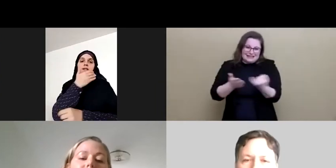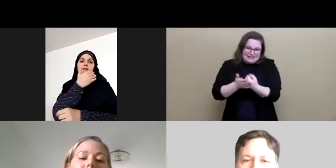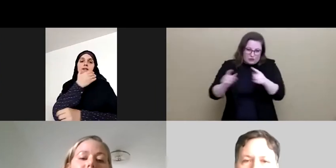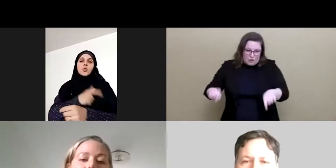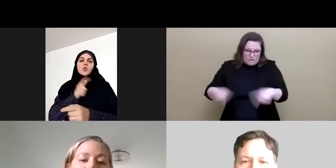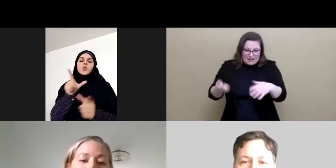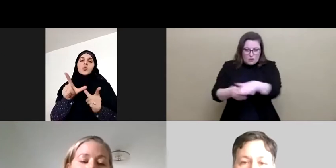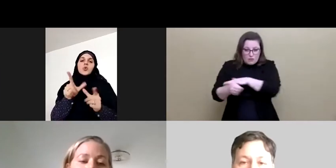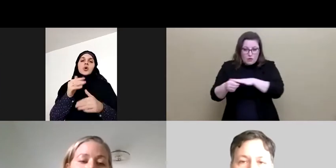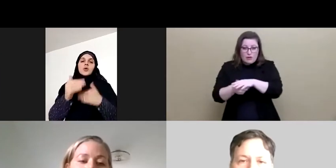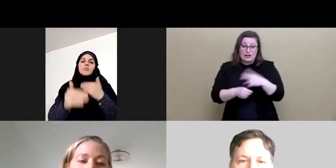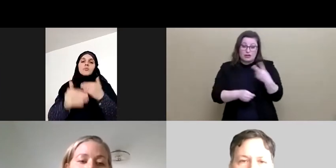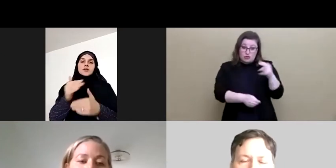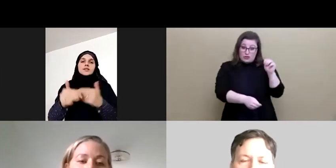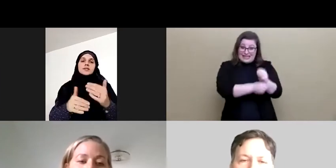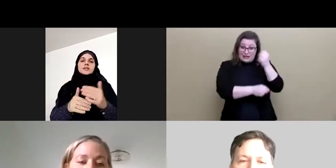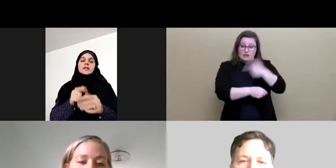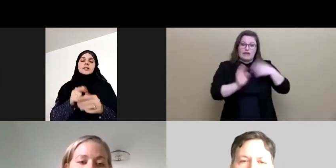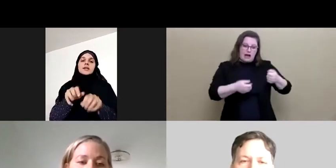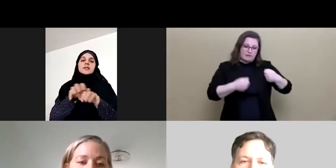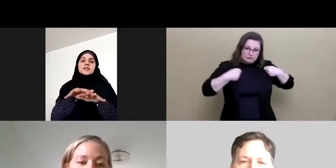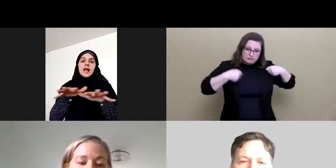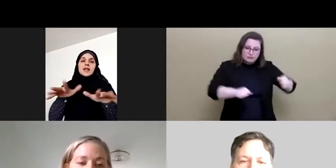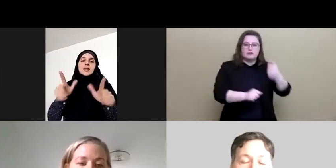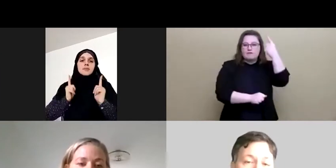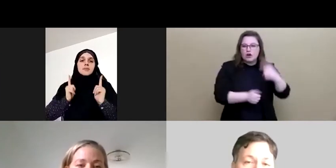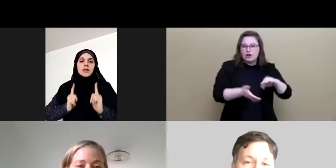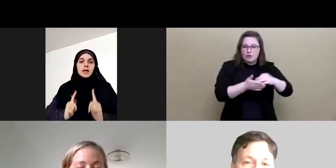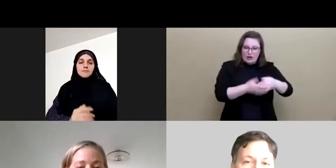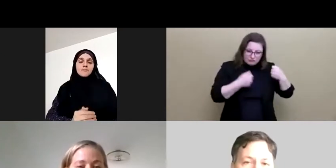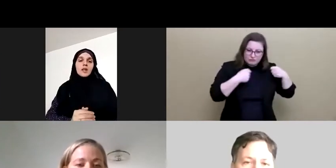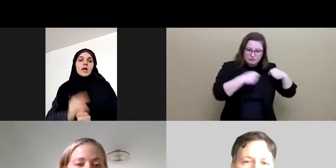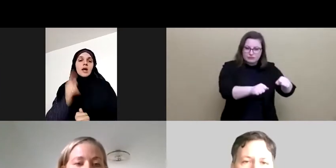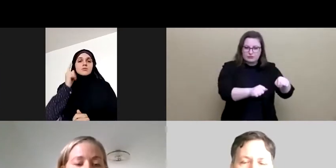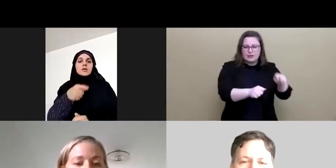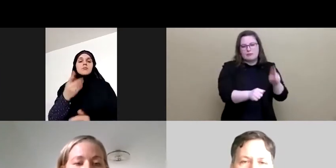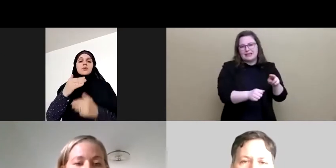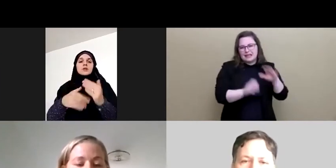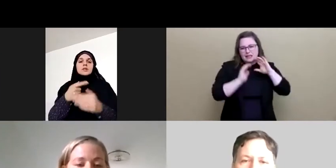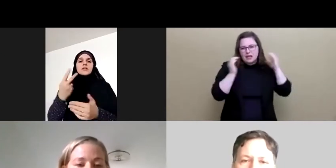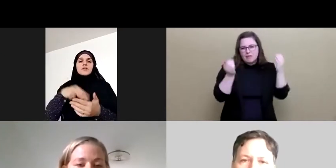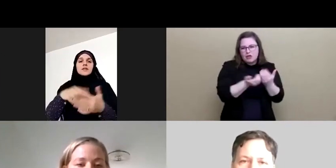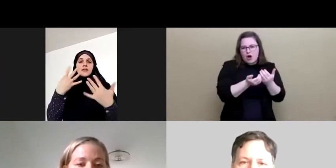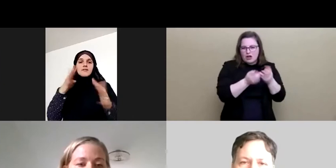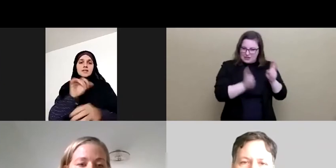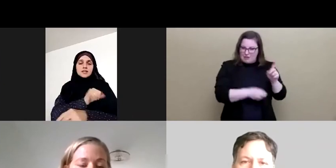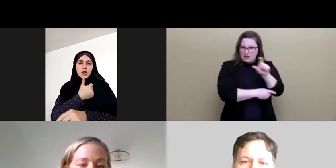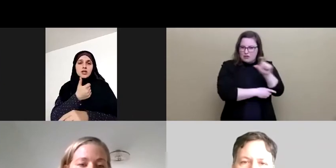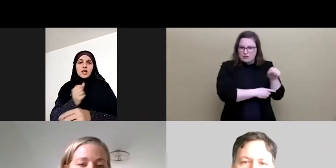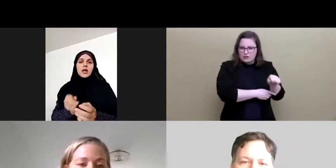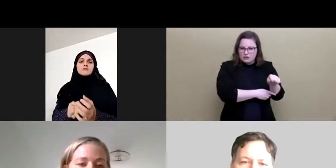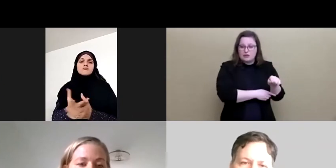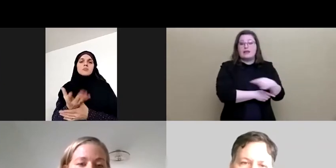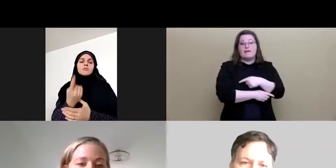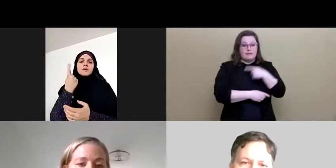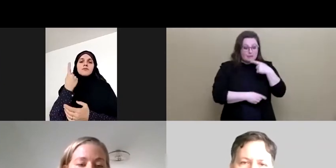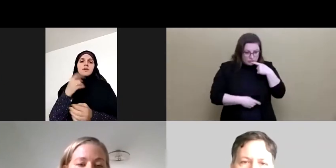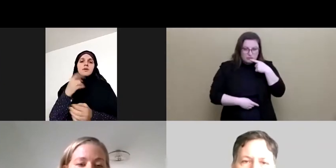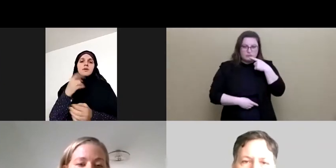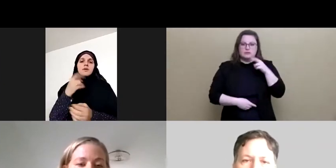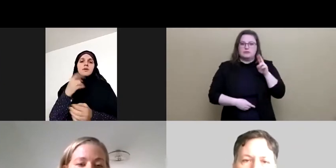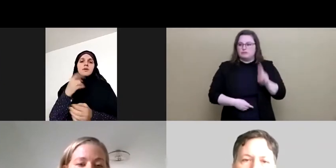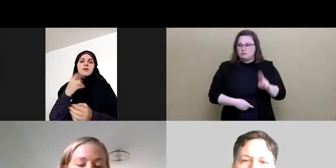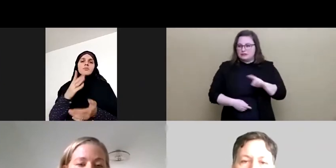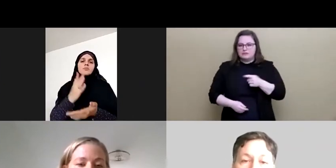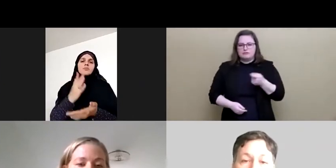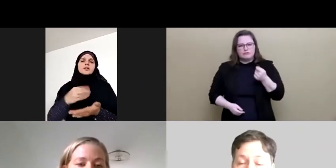2019 implemented the first project, which was a seminar on this topic, we realized that there is very little